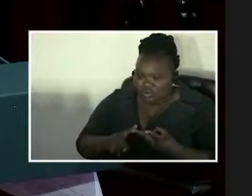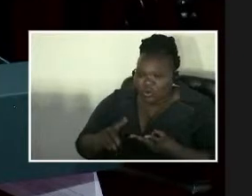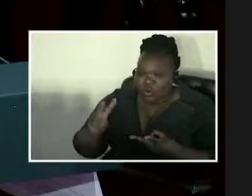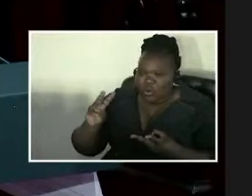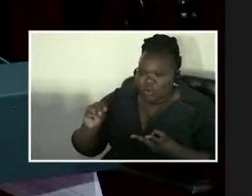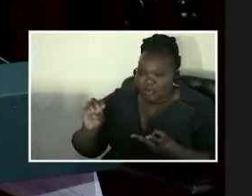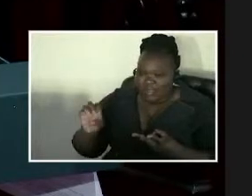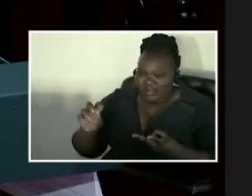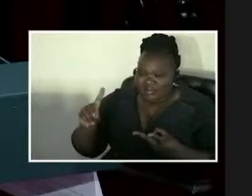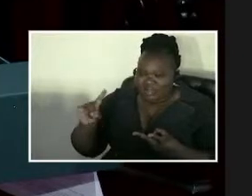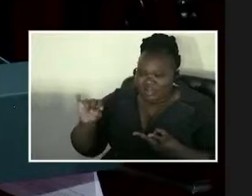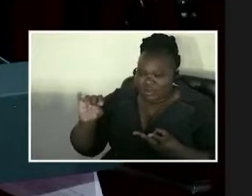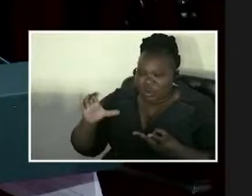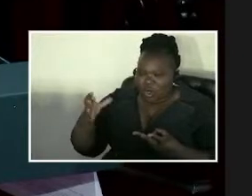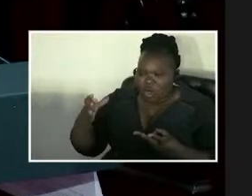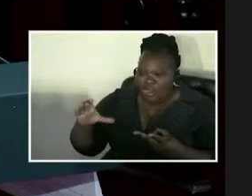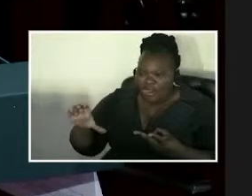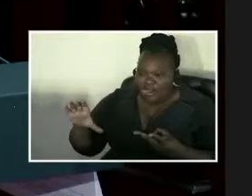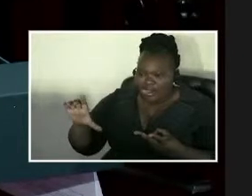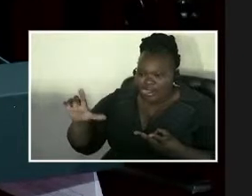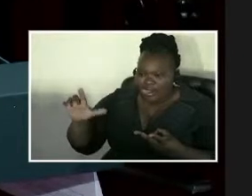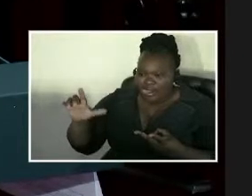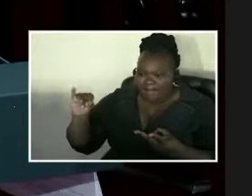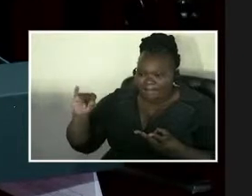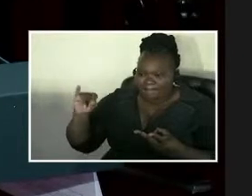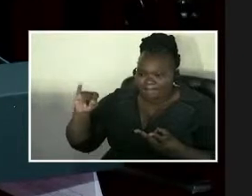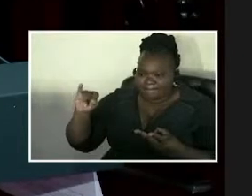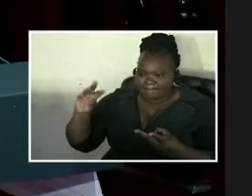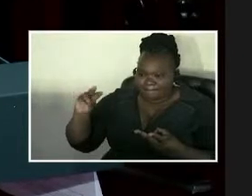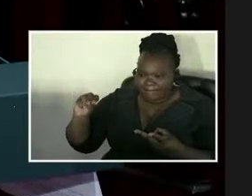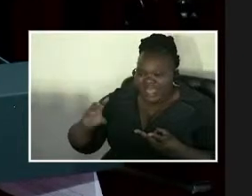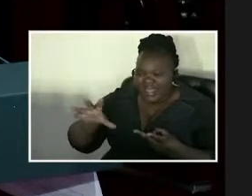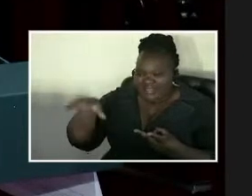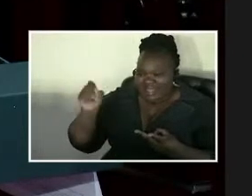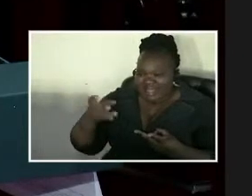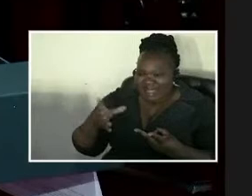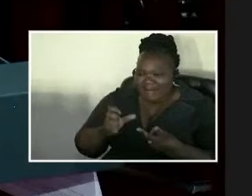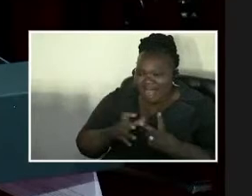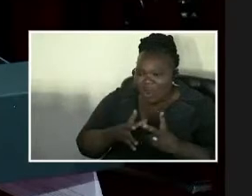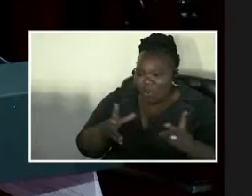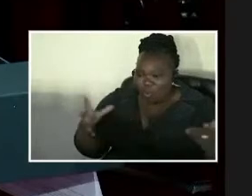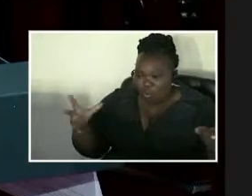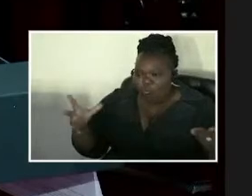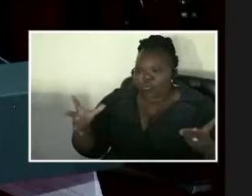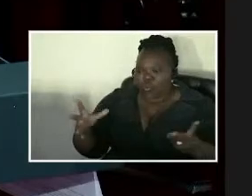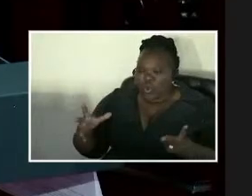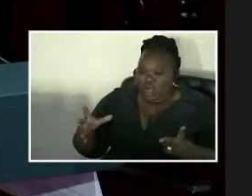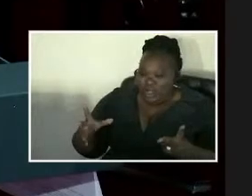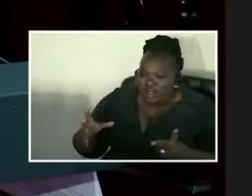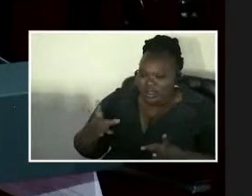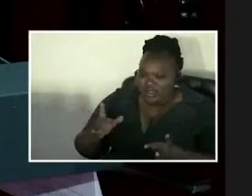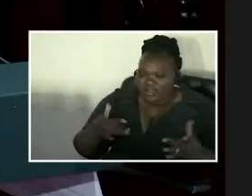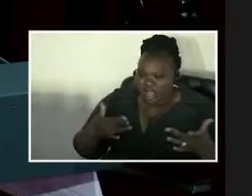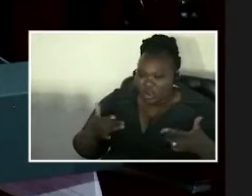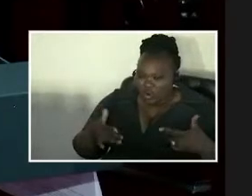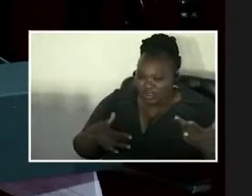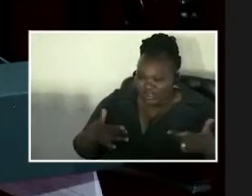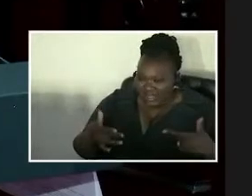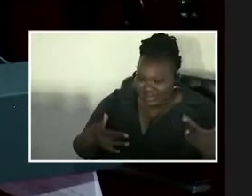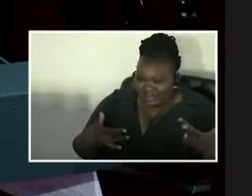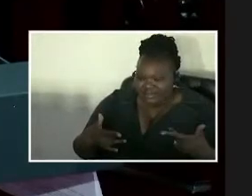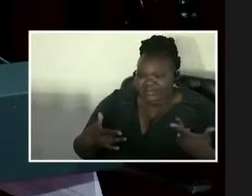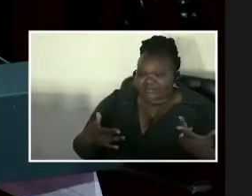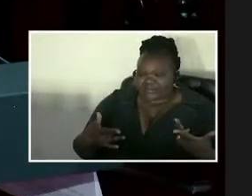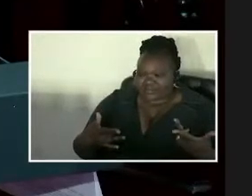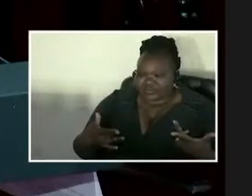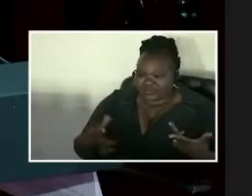claims for hospitals which take a large chunk of budget this unfunded mandate is a cause of serious concern medical legal